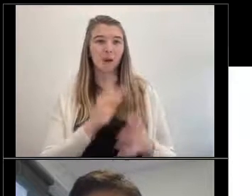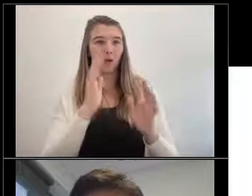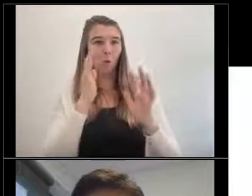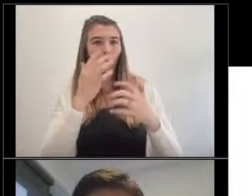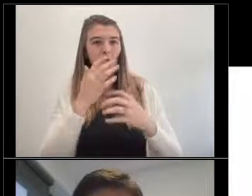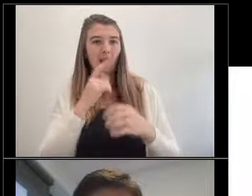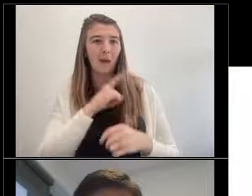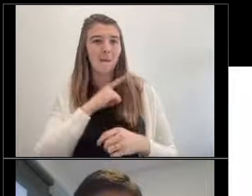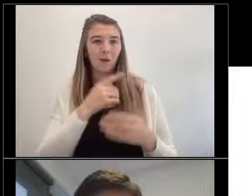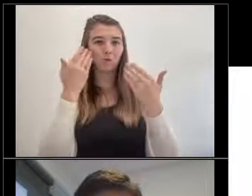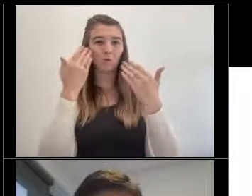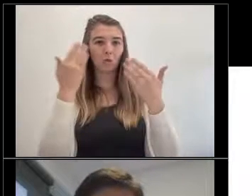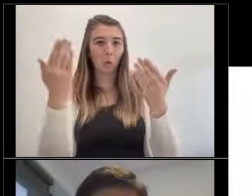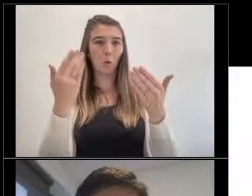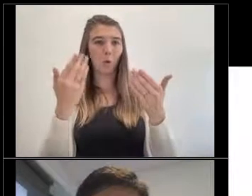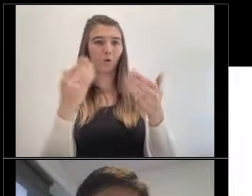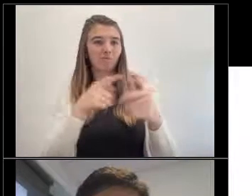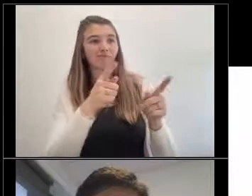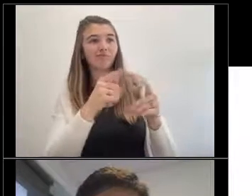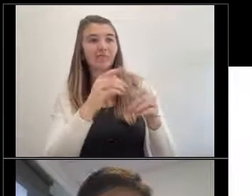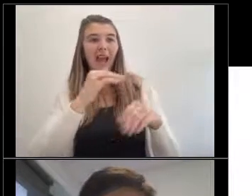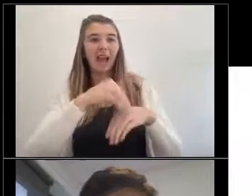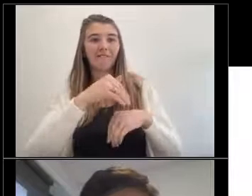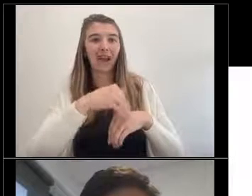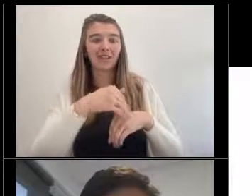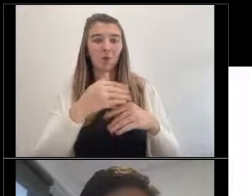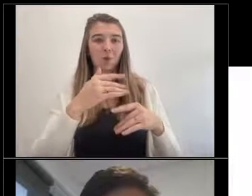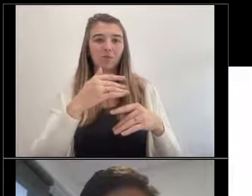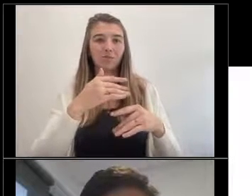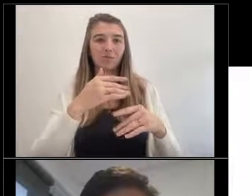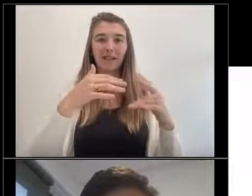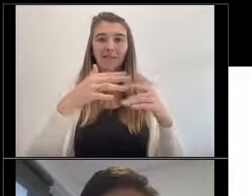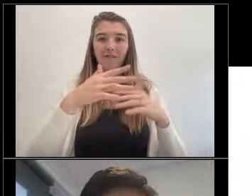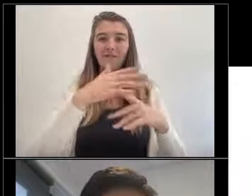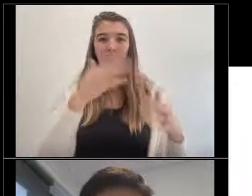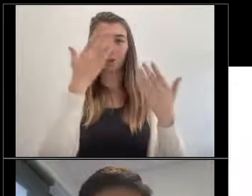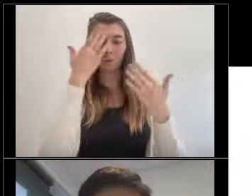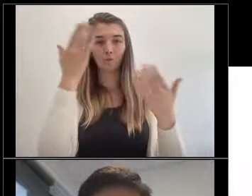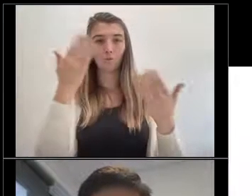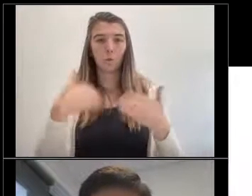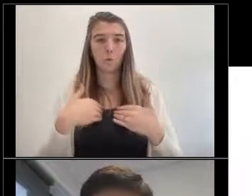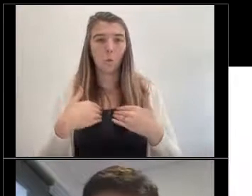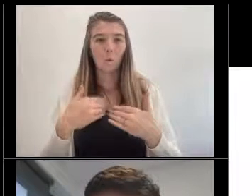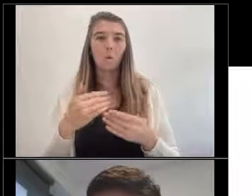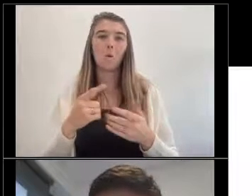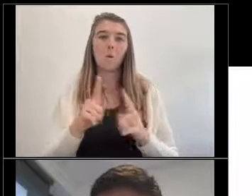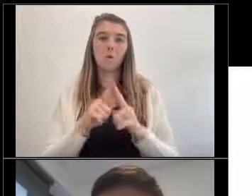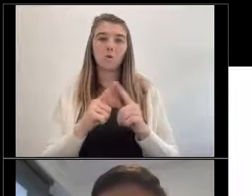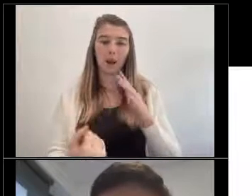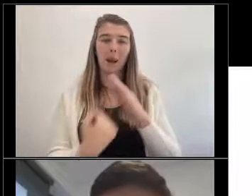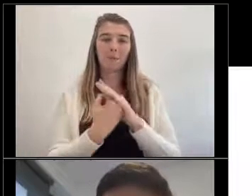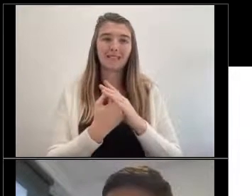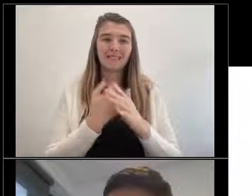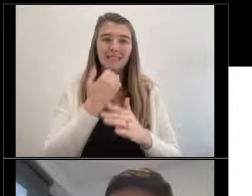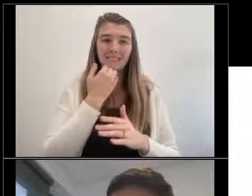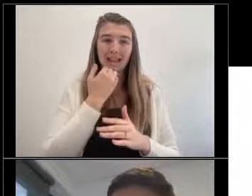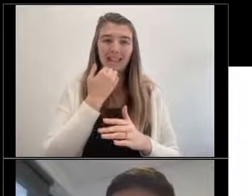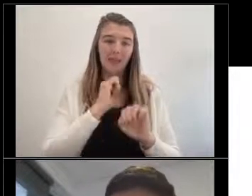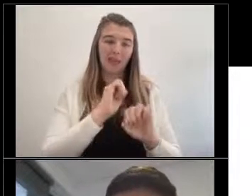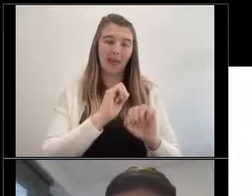know what effect we might have with the microplastics, and the limited sizes in terms of microns